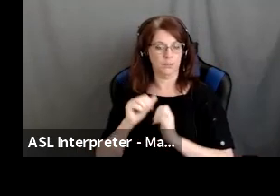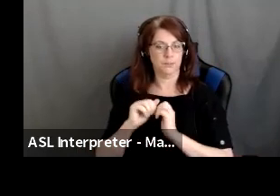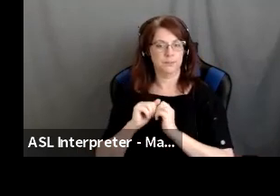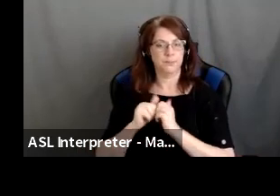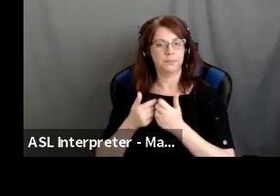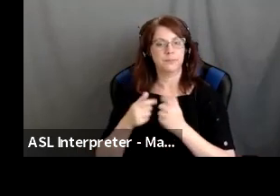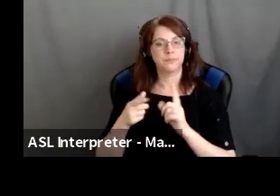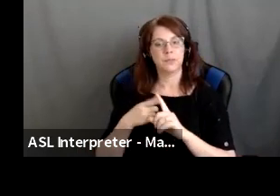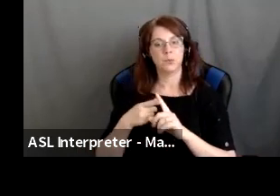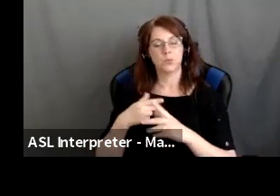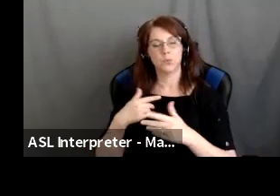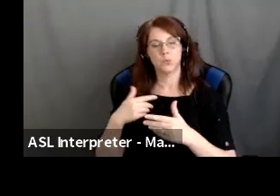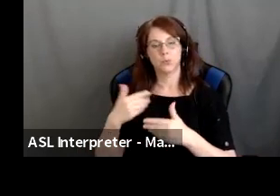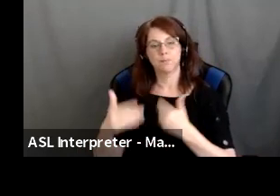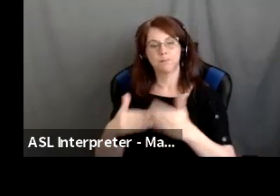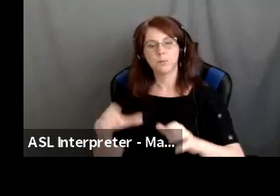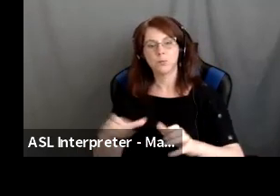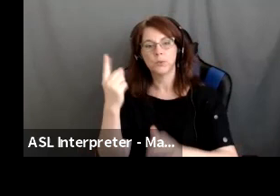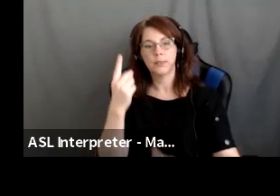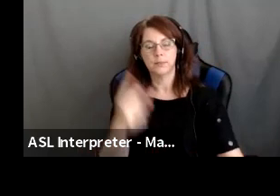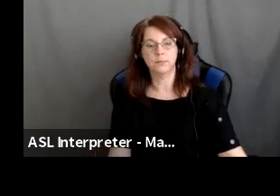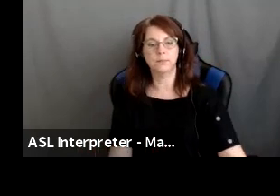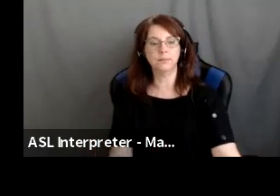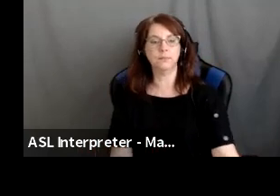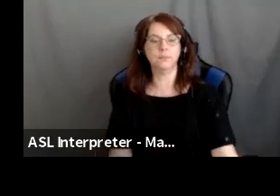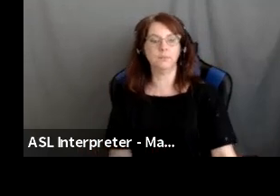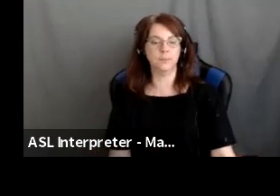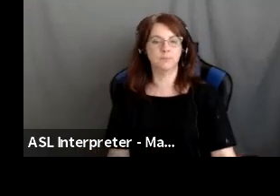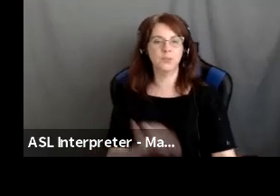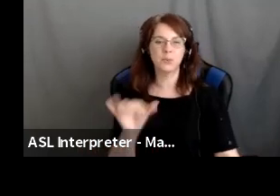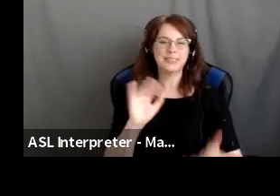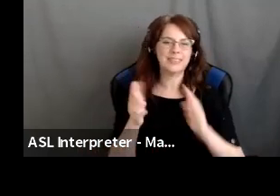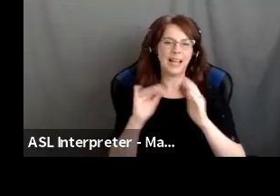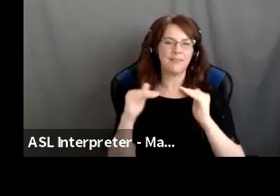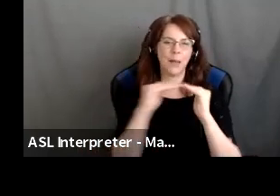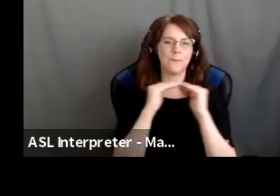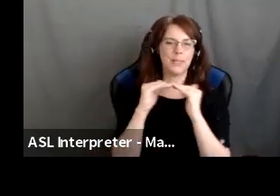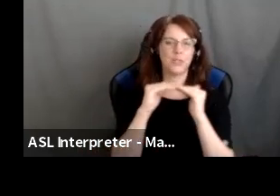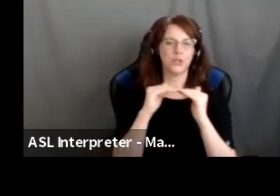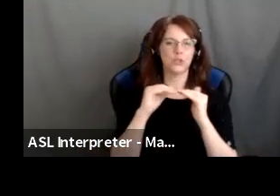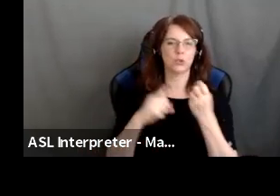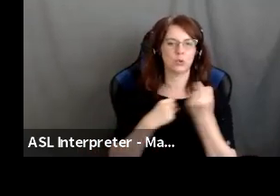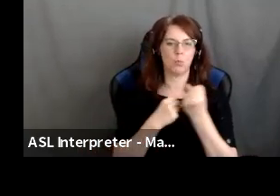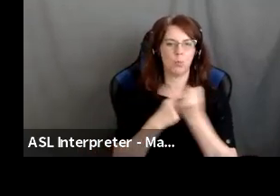go about doing something. So it's kind of also a peer support model that we have here at our SILs.